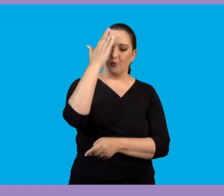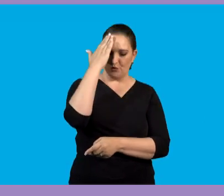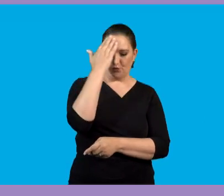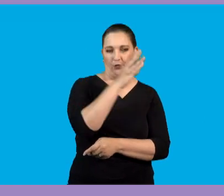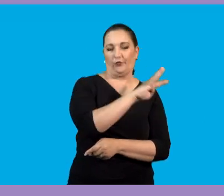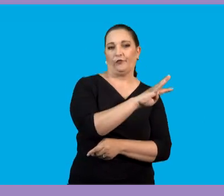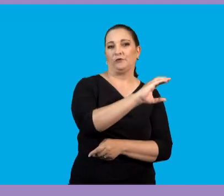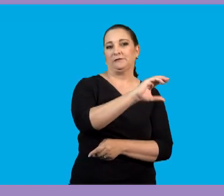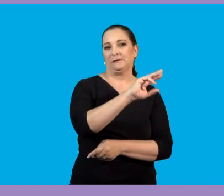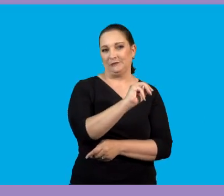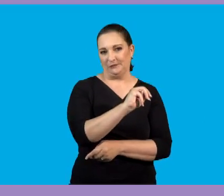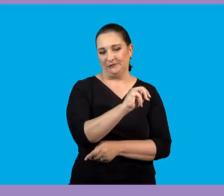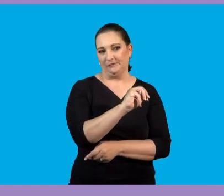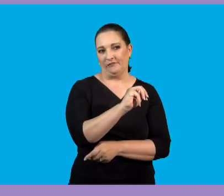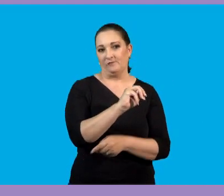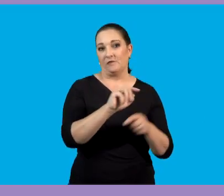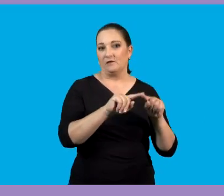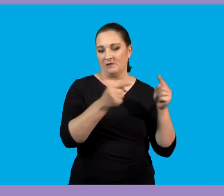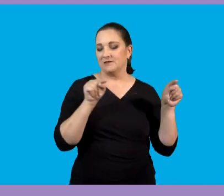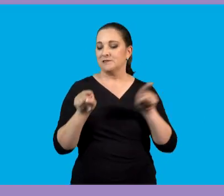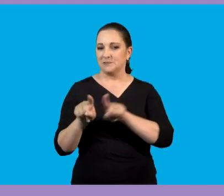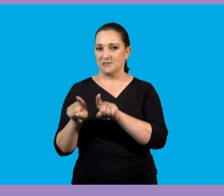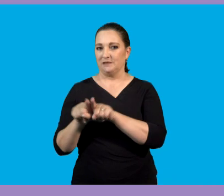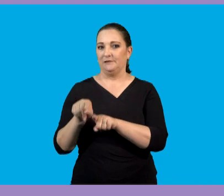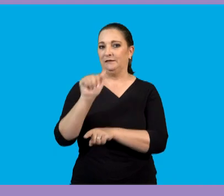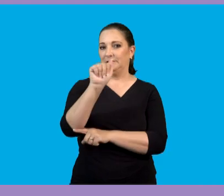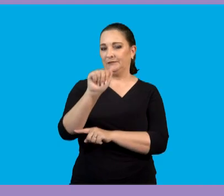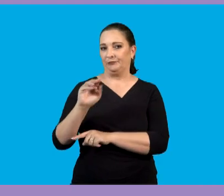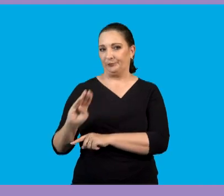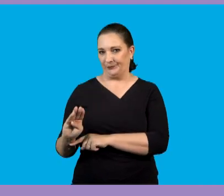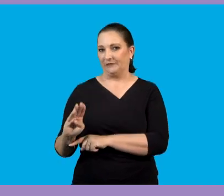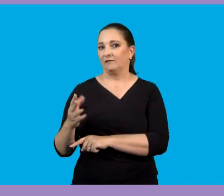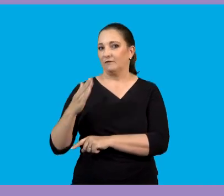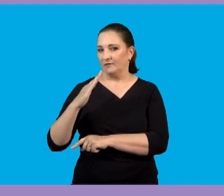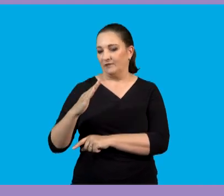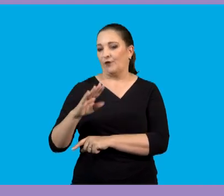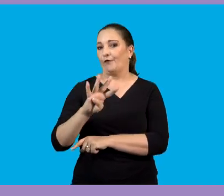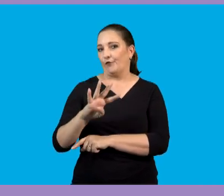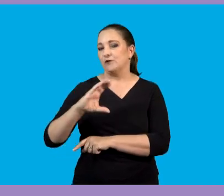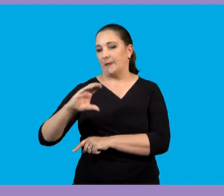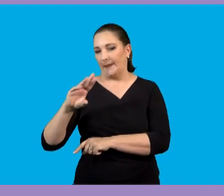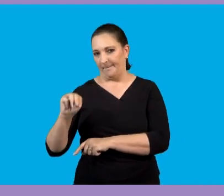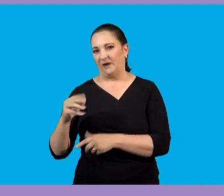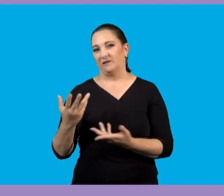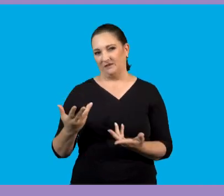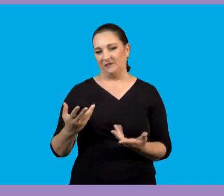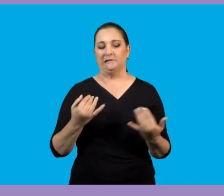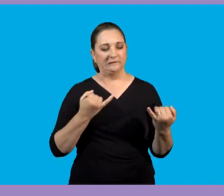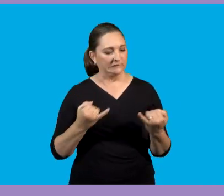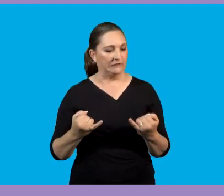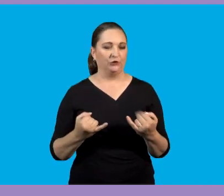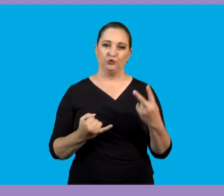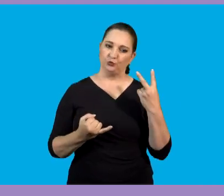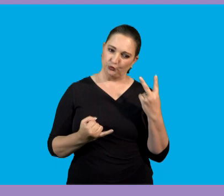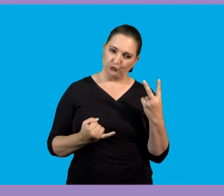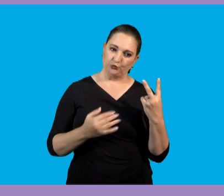4 centimeters, which is the same as, or which is corresponding with side AB, which is also 4 centimeters. It is